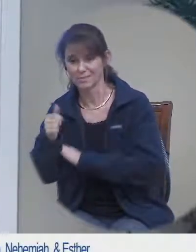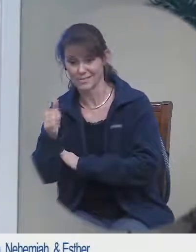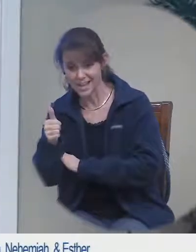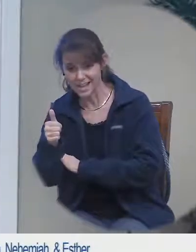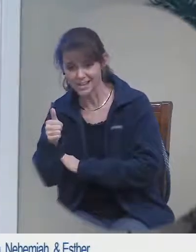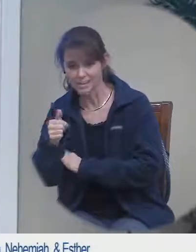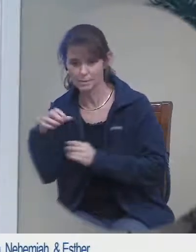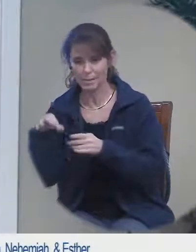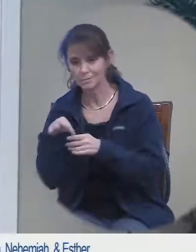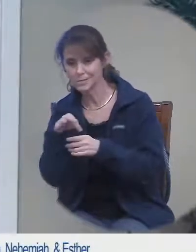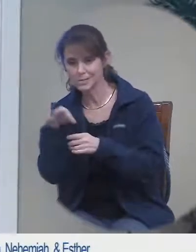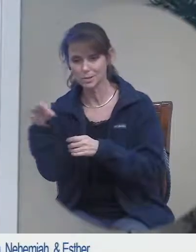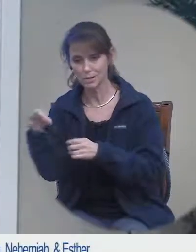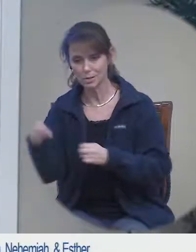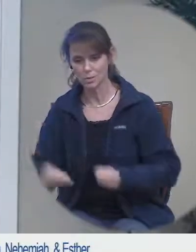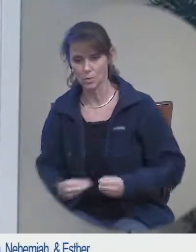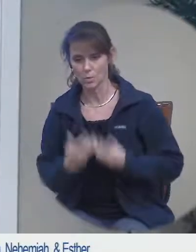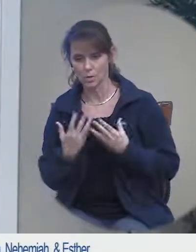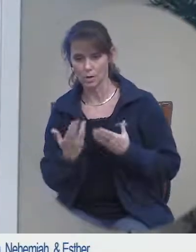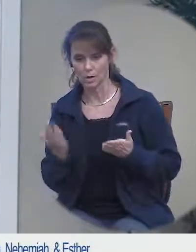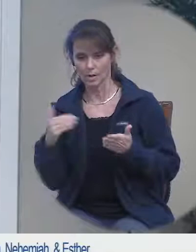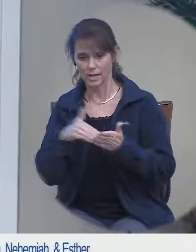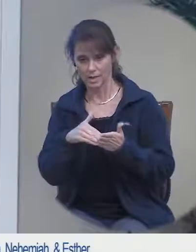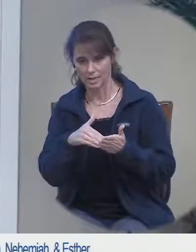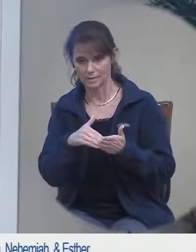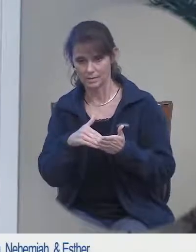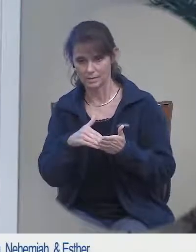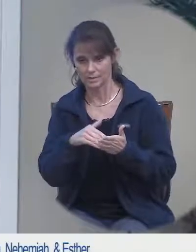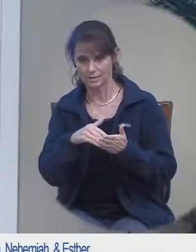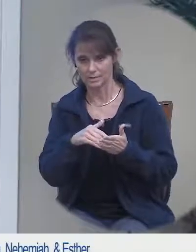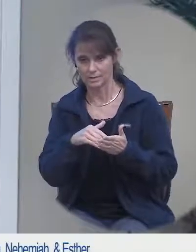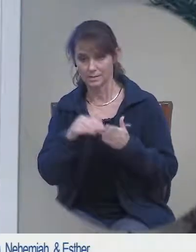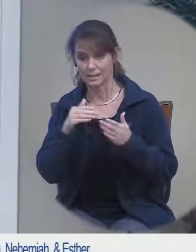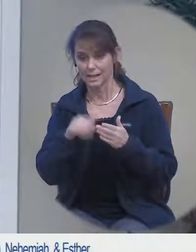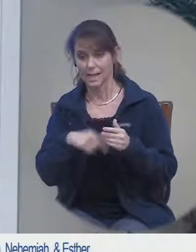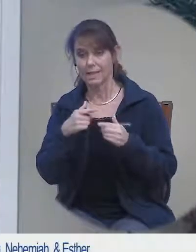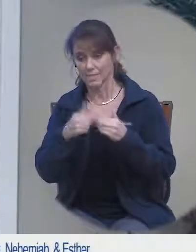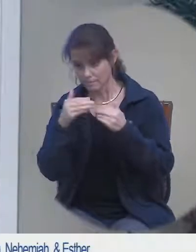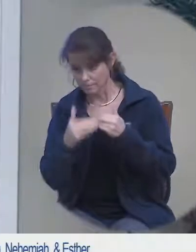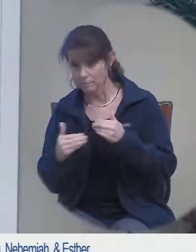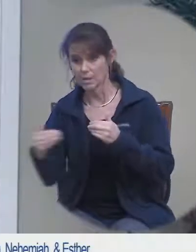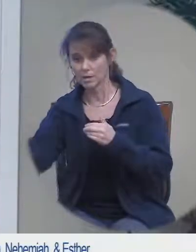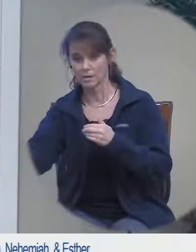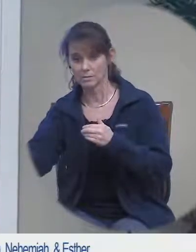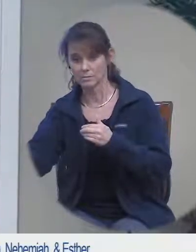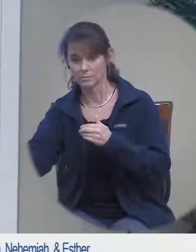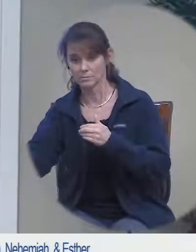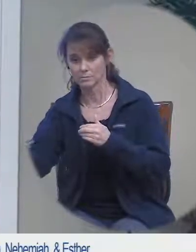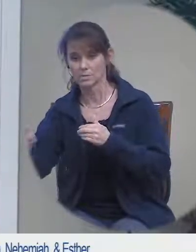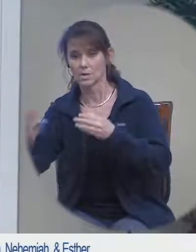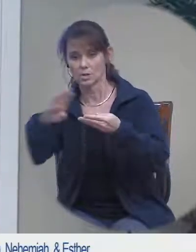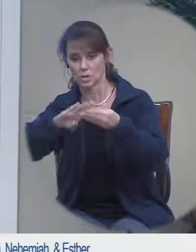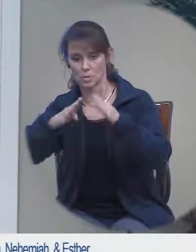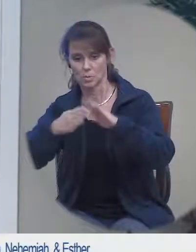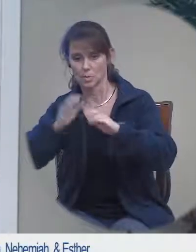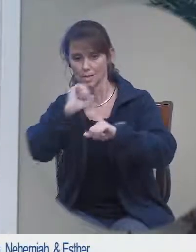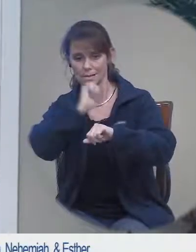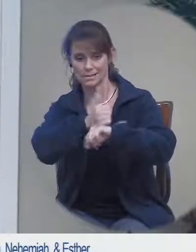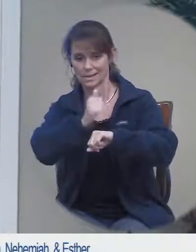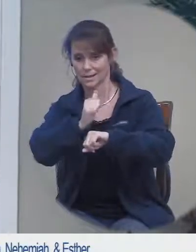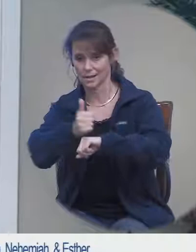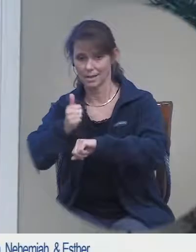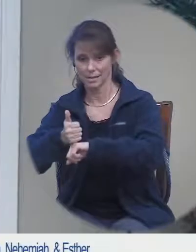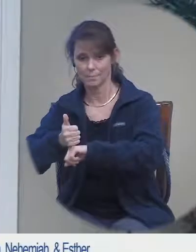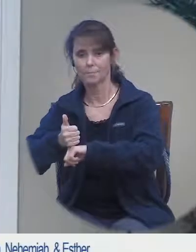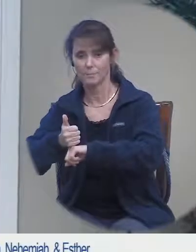chapters are really about organizing this new community, or reorganizing the community of God in Jerusalem. Just